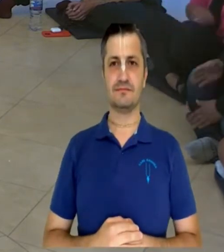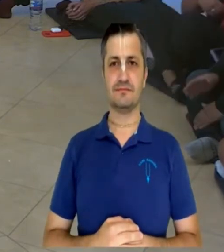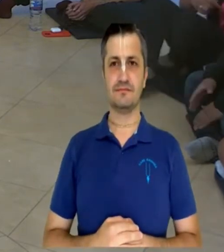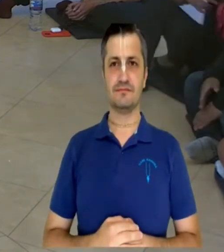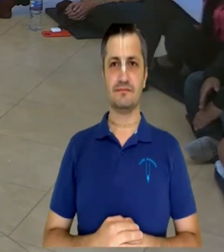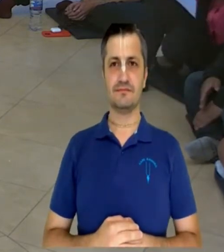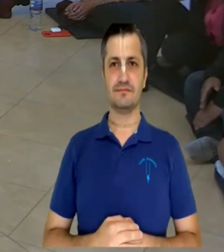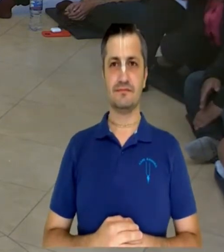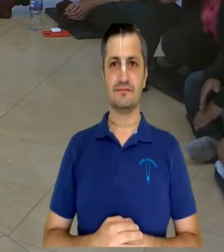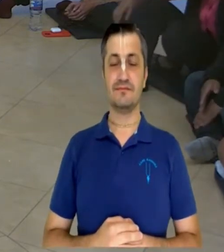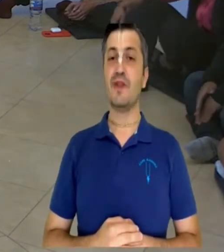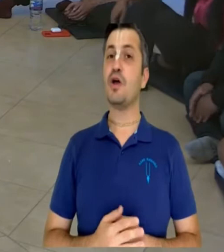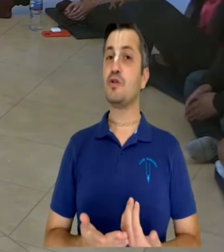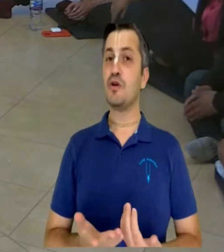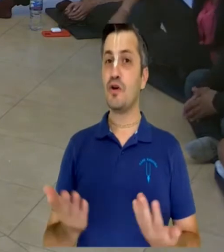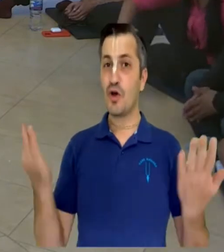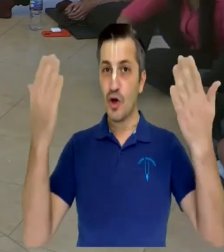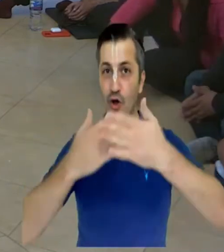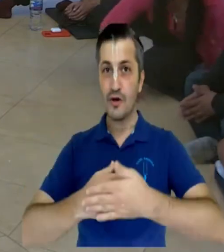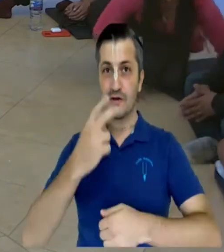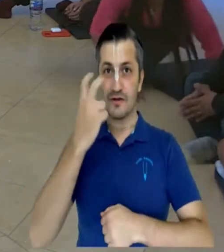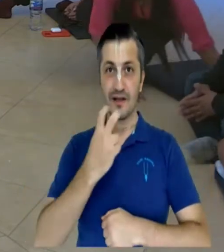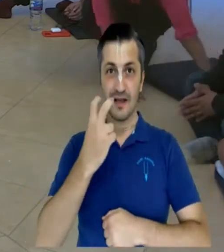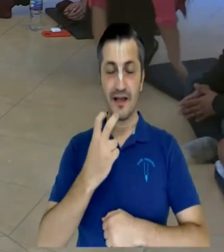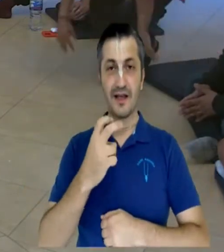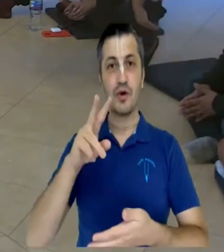Shri. So tonight we are going to be reading from